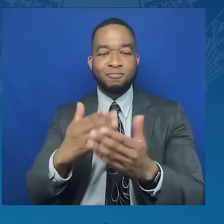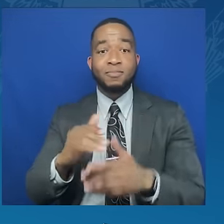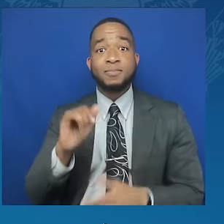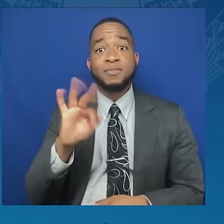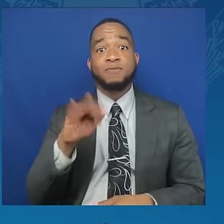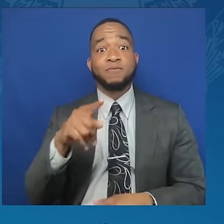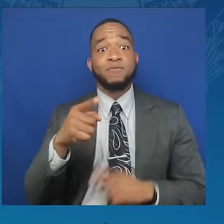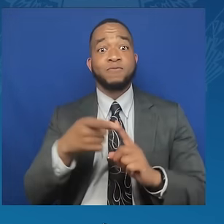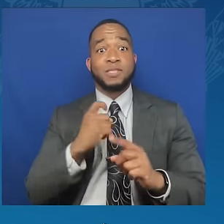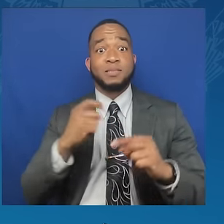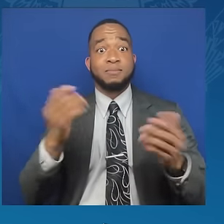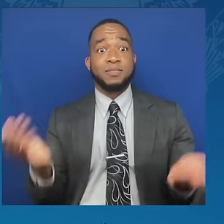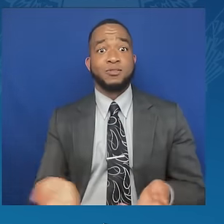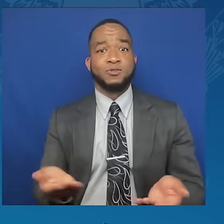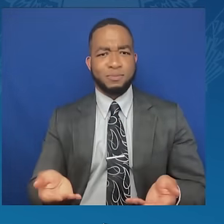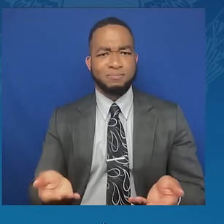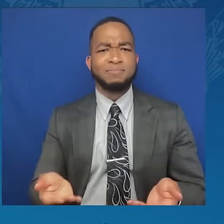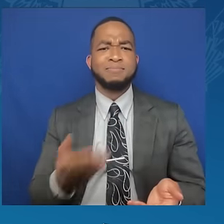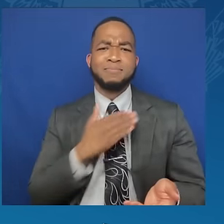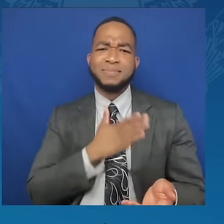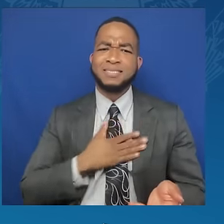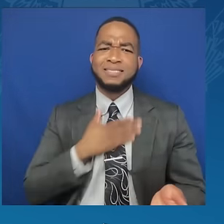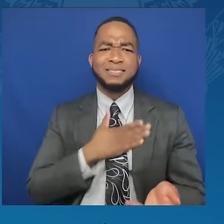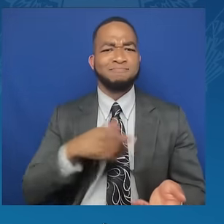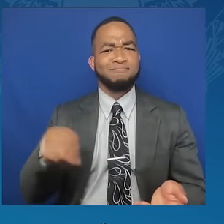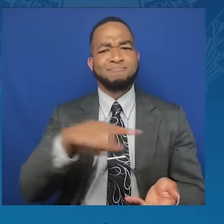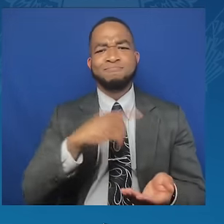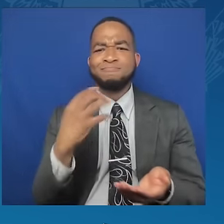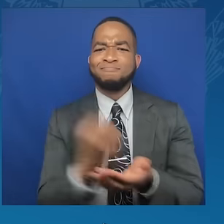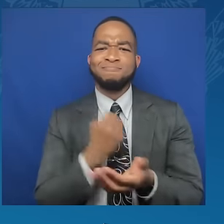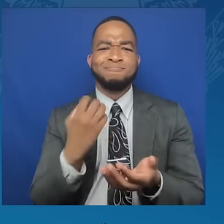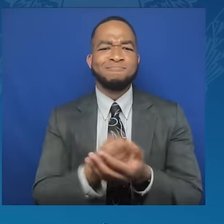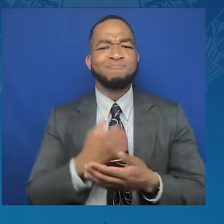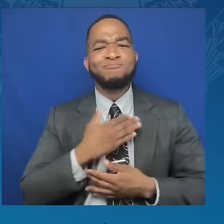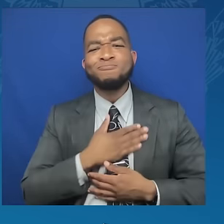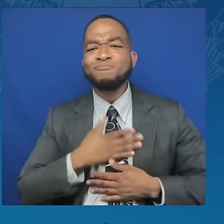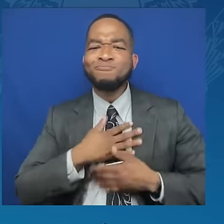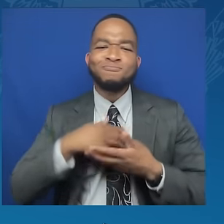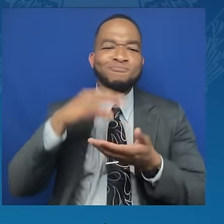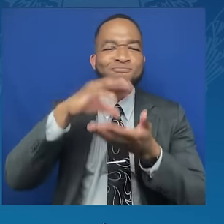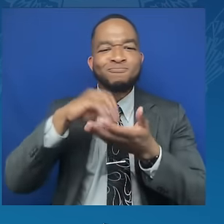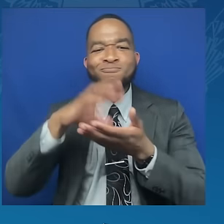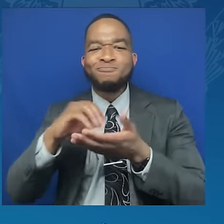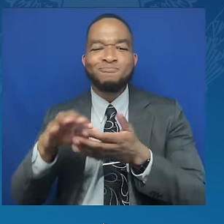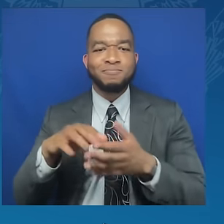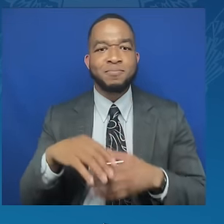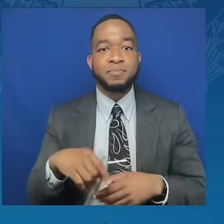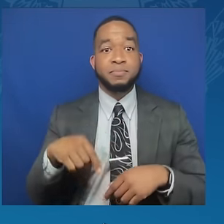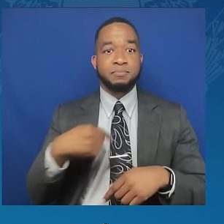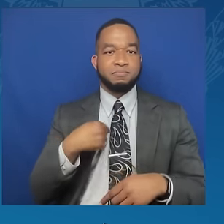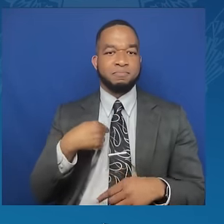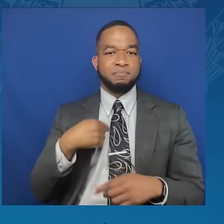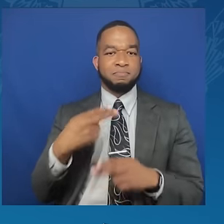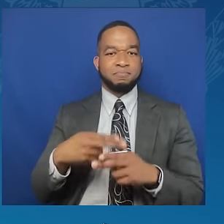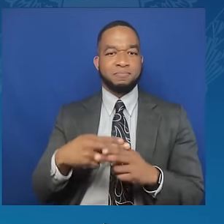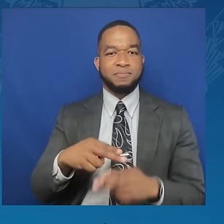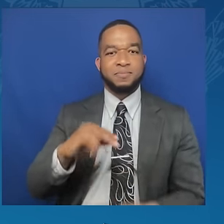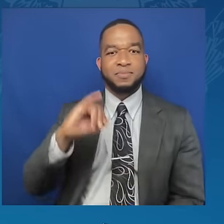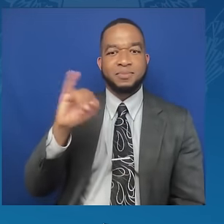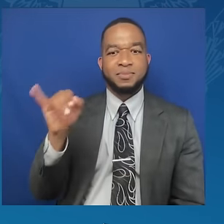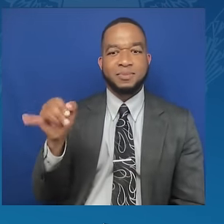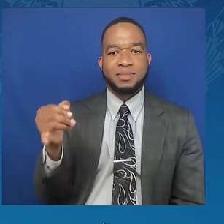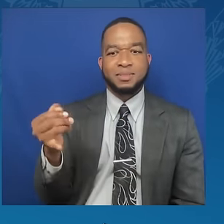Jubilee. My name is Azalee Fortier, and I am a 16-year-old first-year English major at Spelman